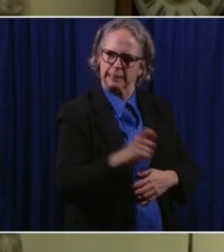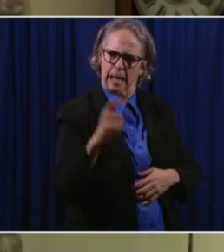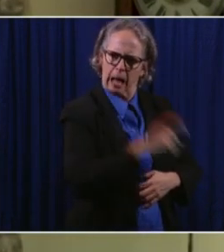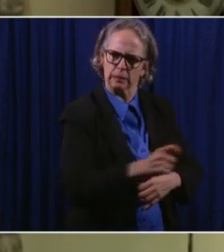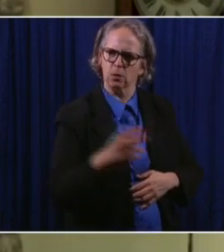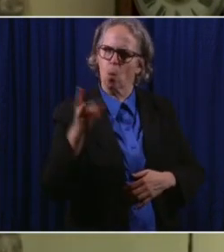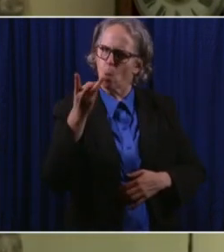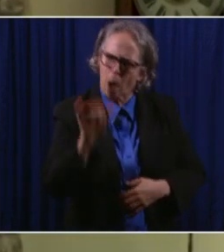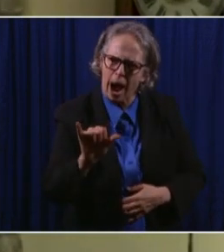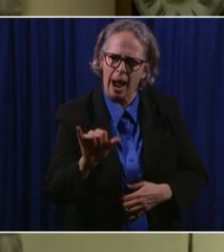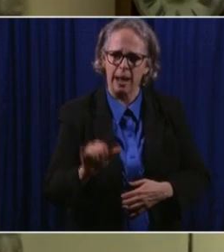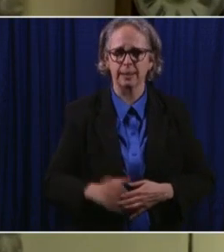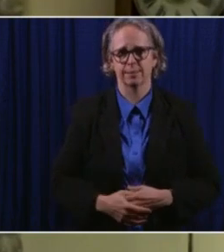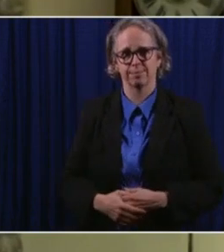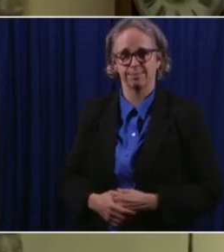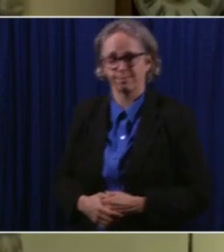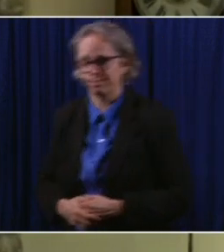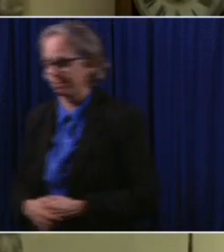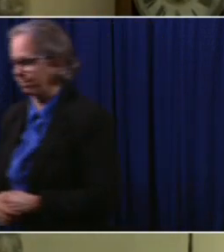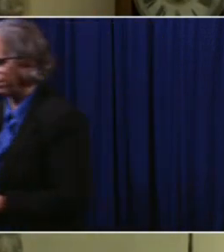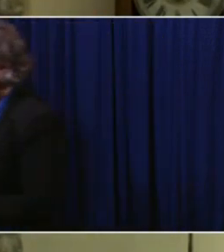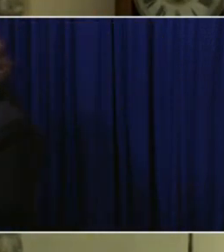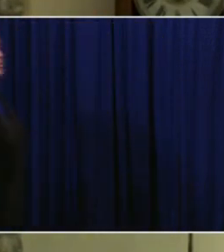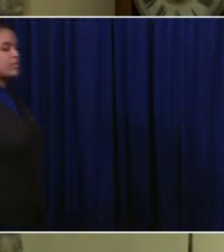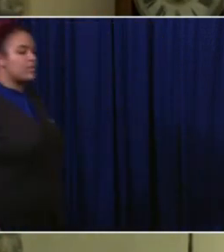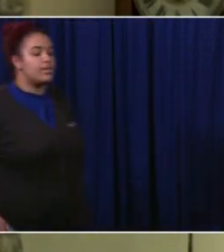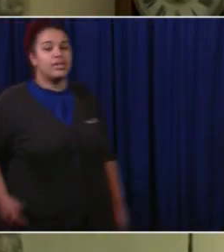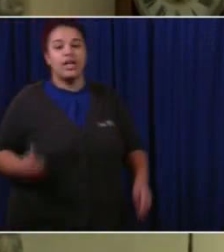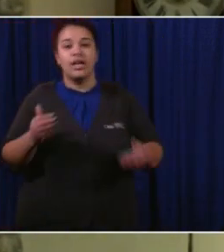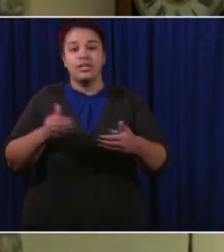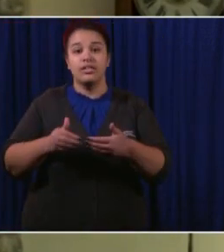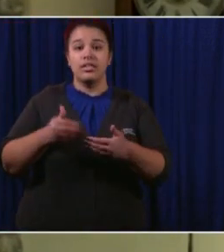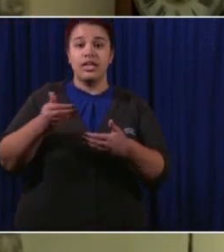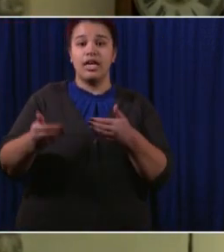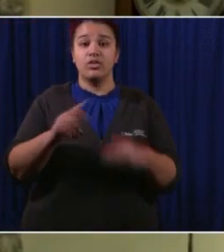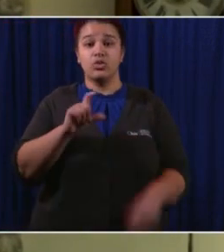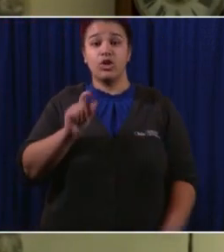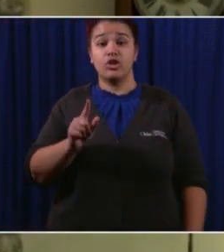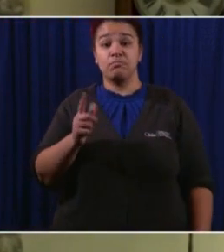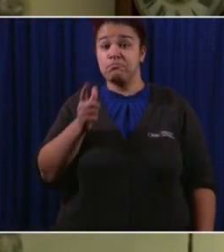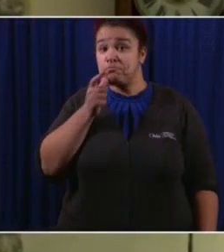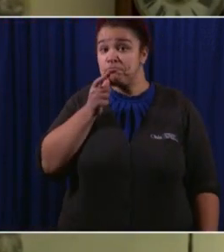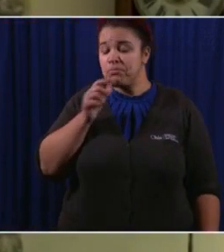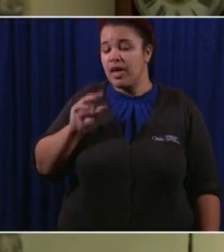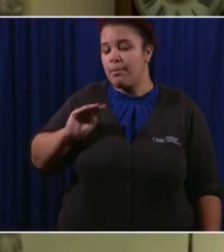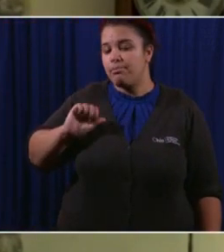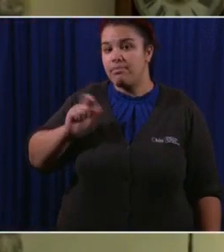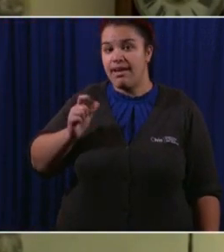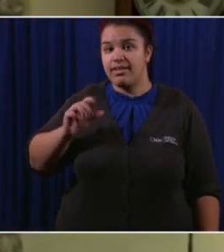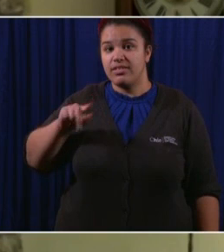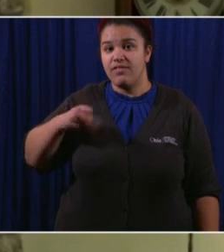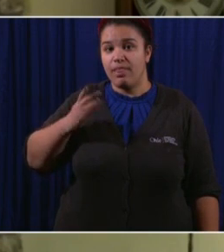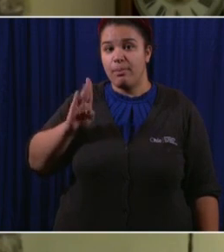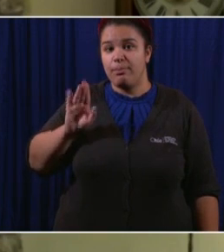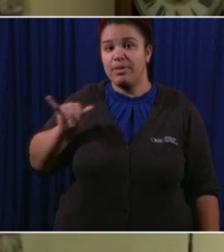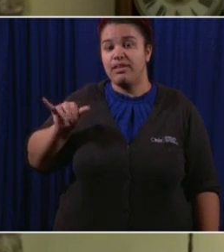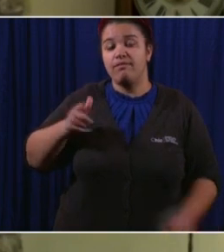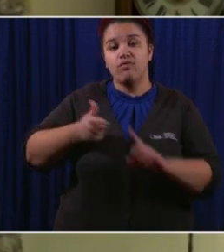Next question is from Max Philby at the Columbus Dispatch. Hey, Governor. Hey,